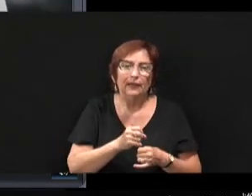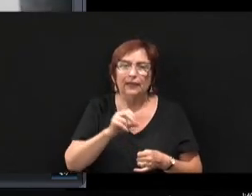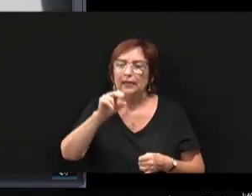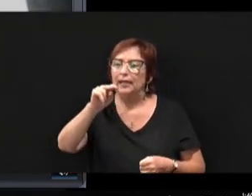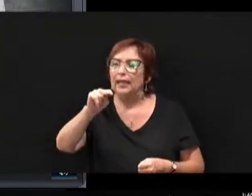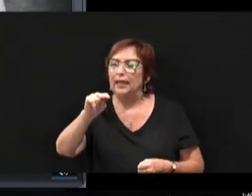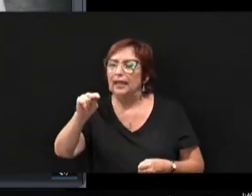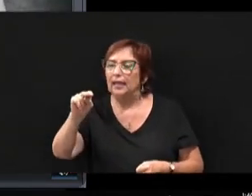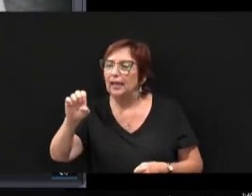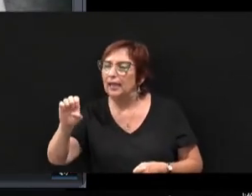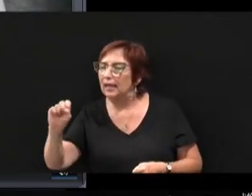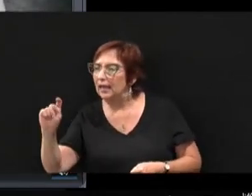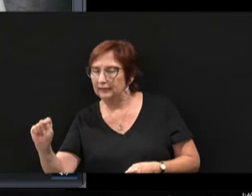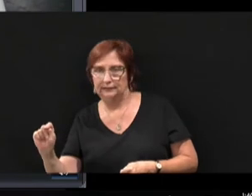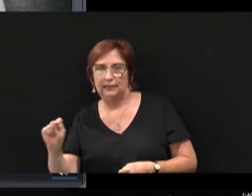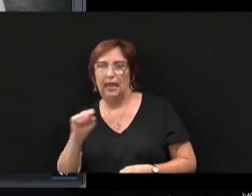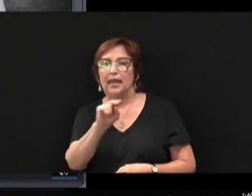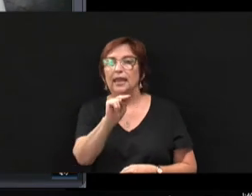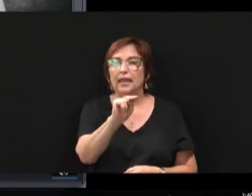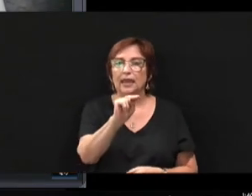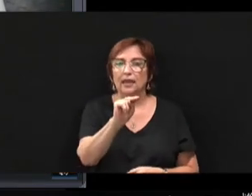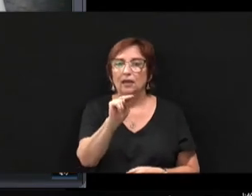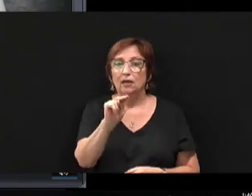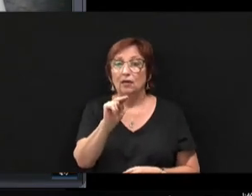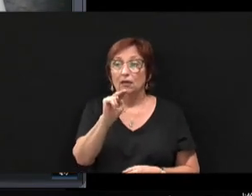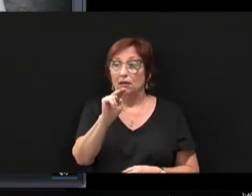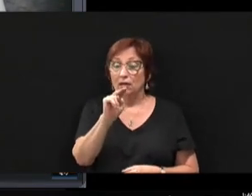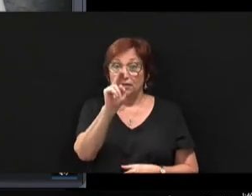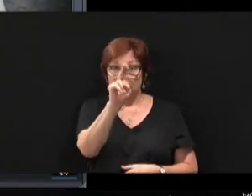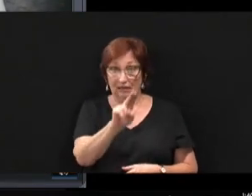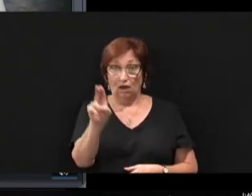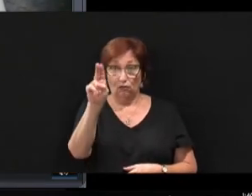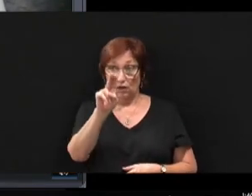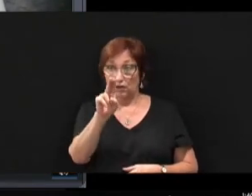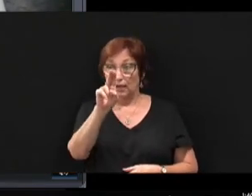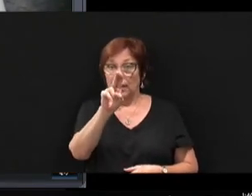Okay, good. Would you skywrite that for me a couple times?